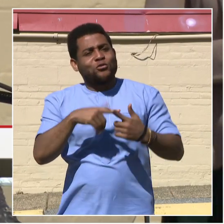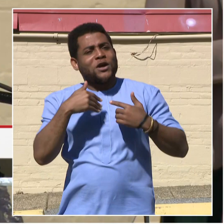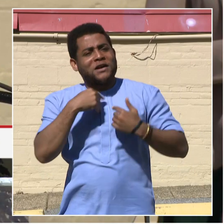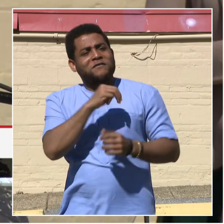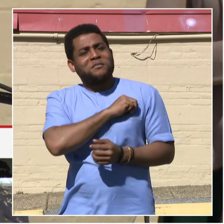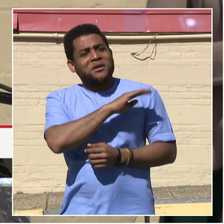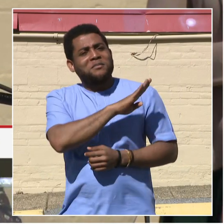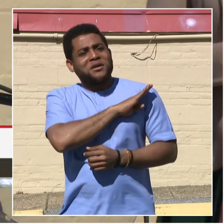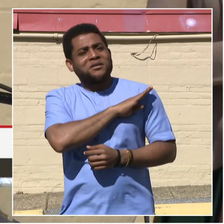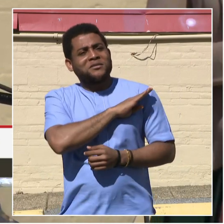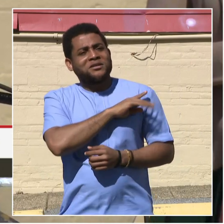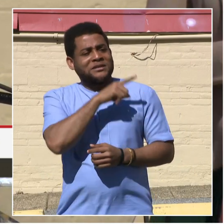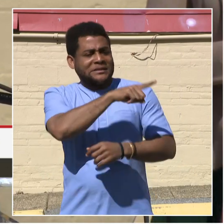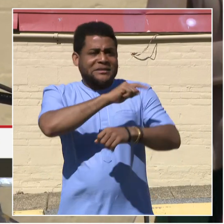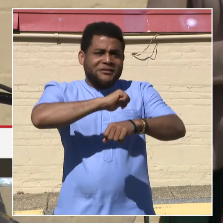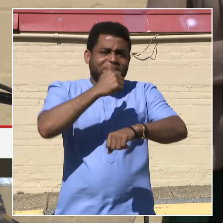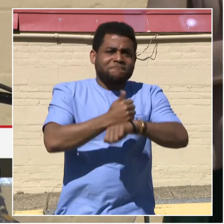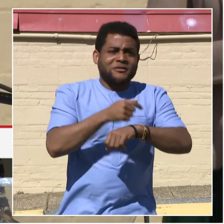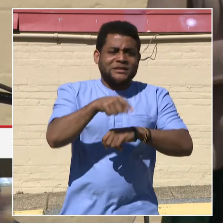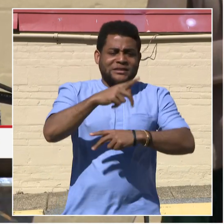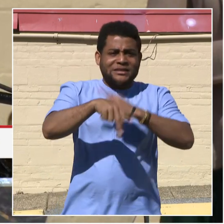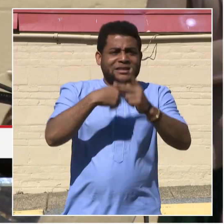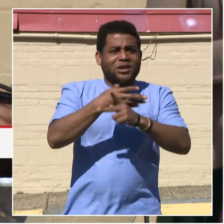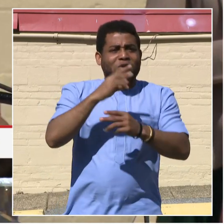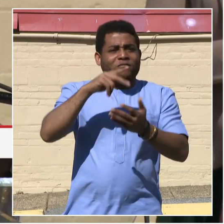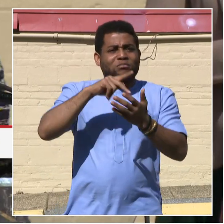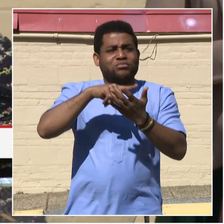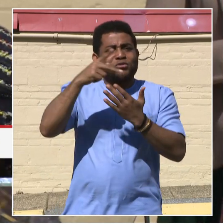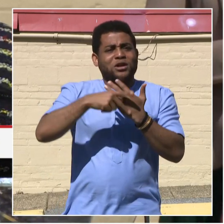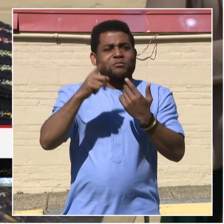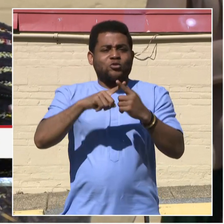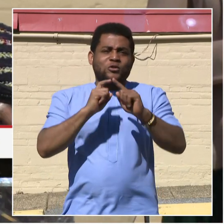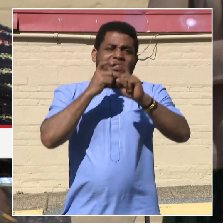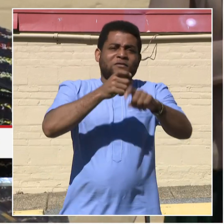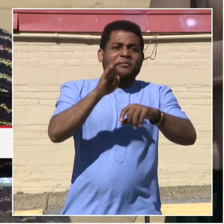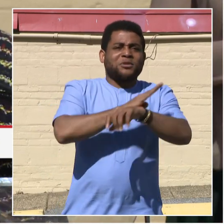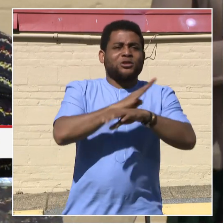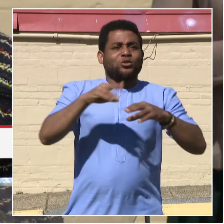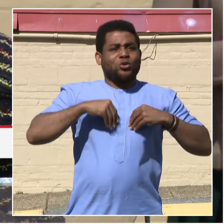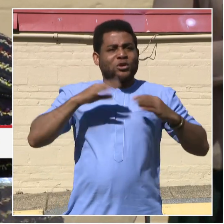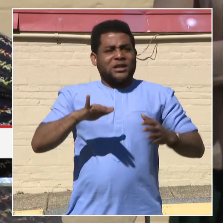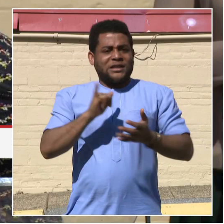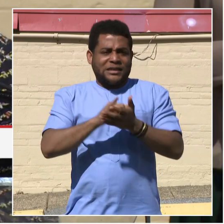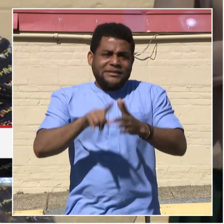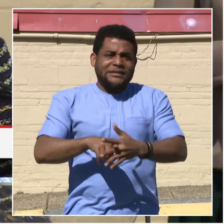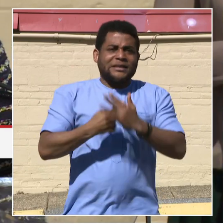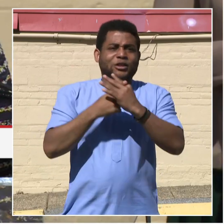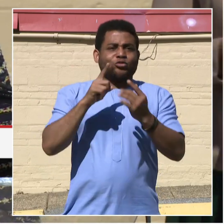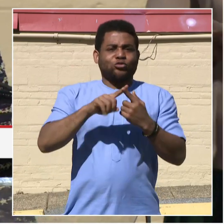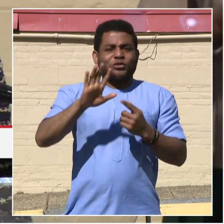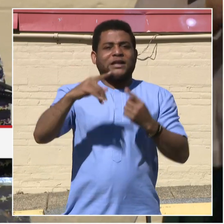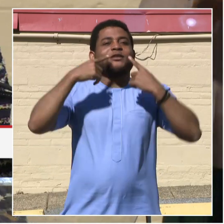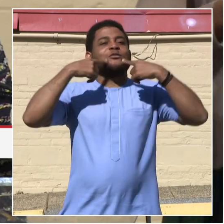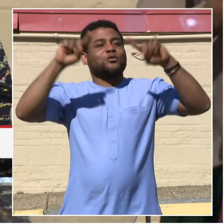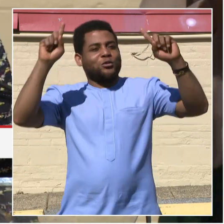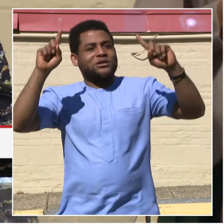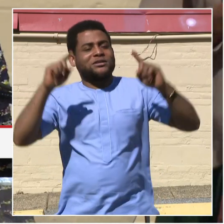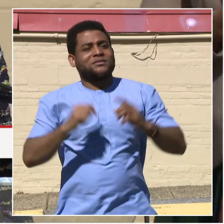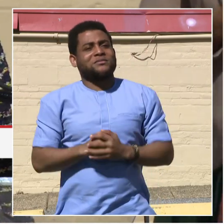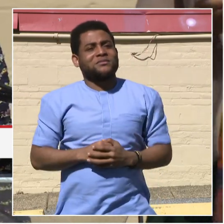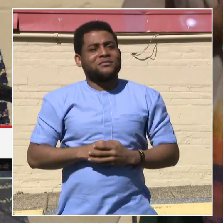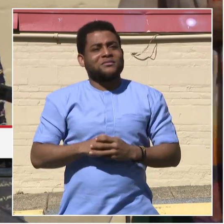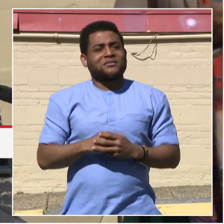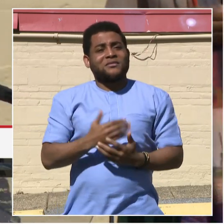implements programs like this to give business owners a jump start to success. Thank you,